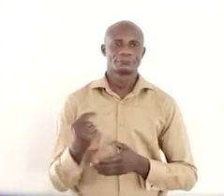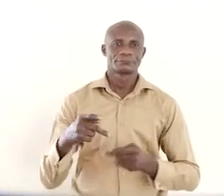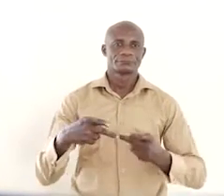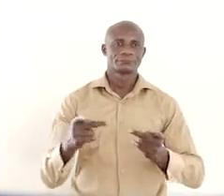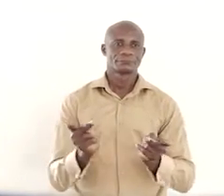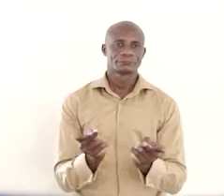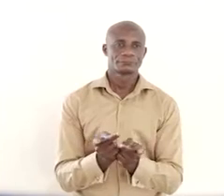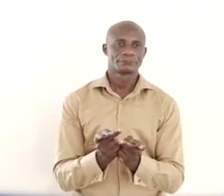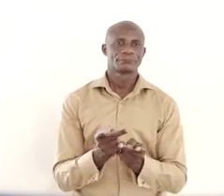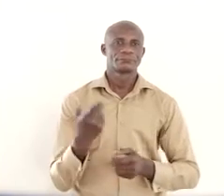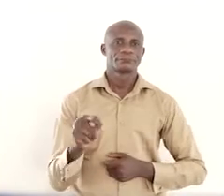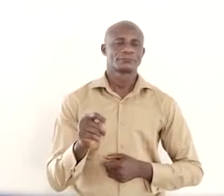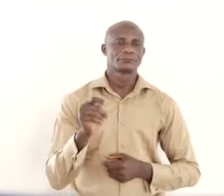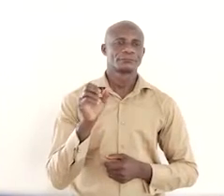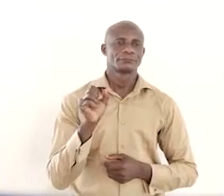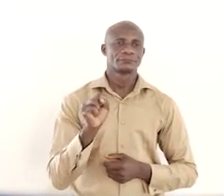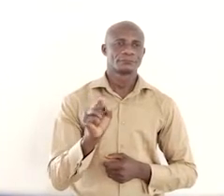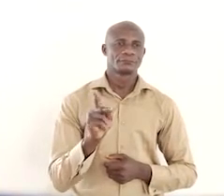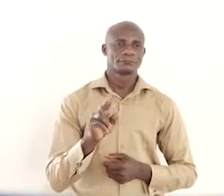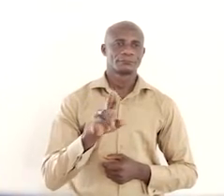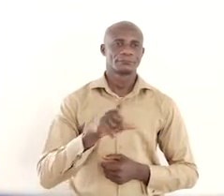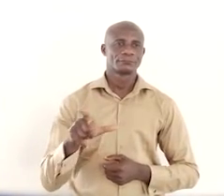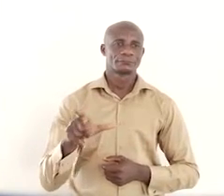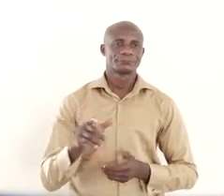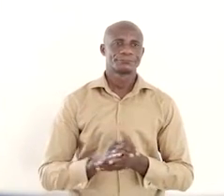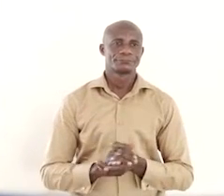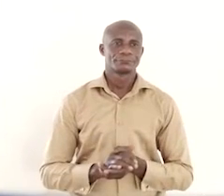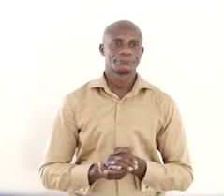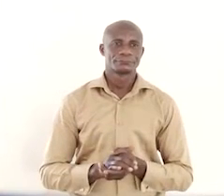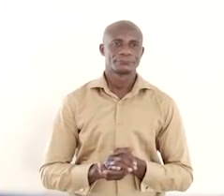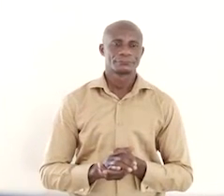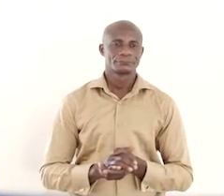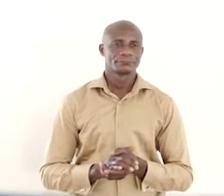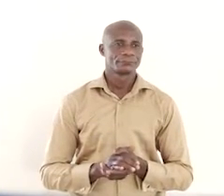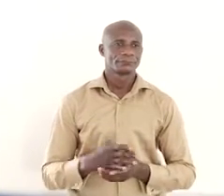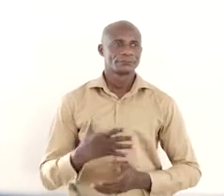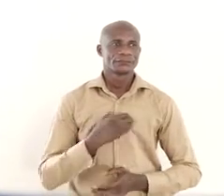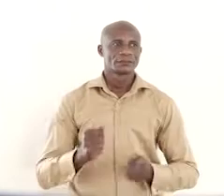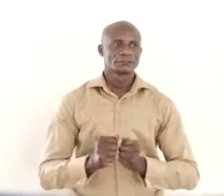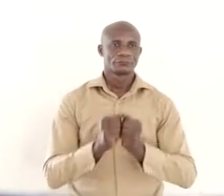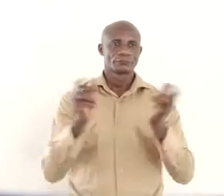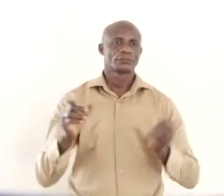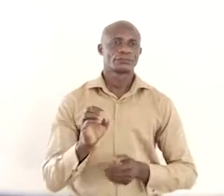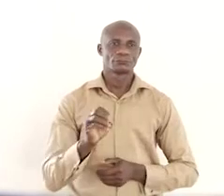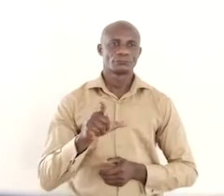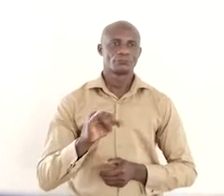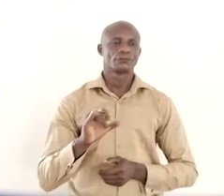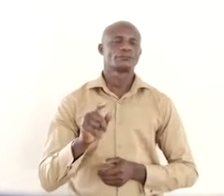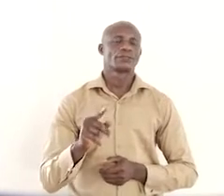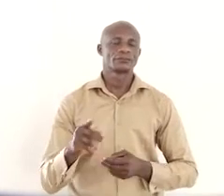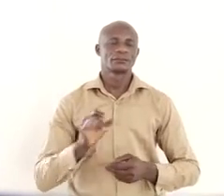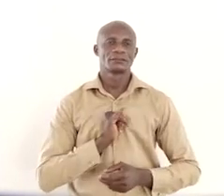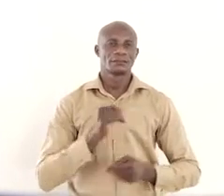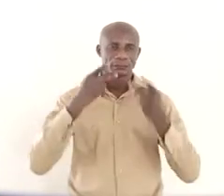the place of the skull, and with an olive branch I